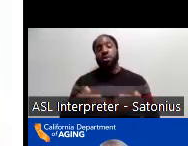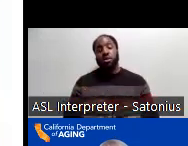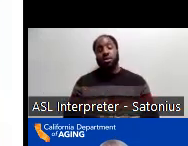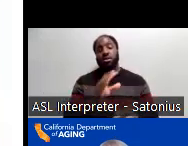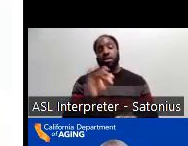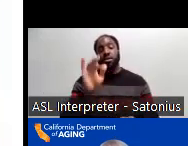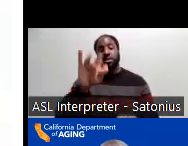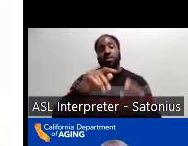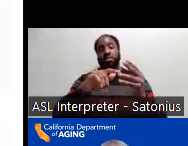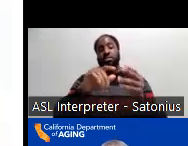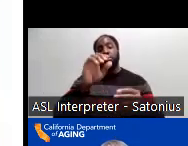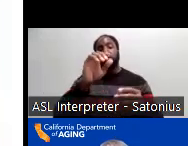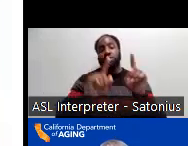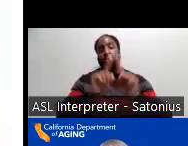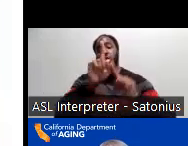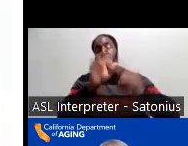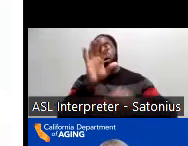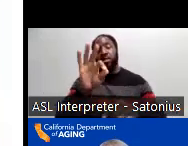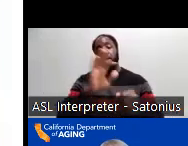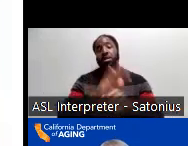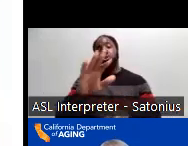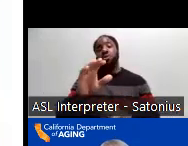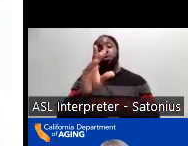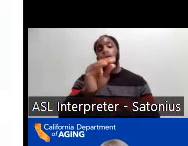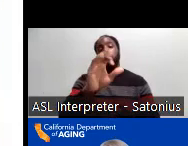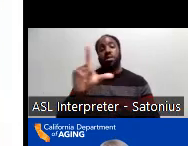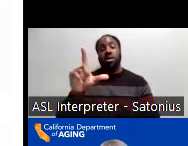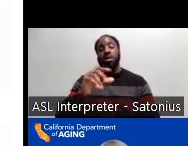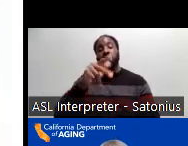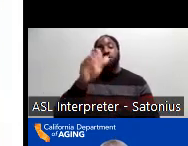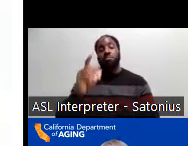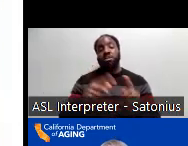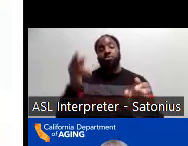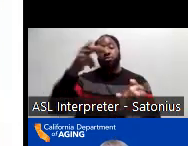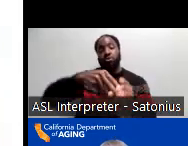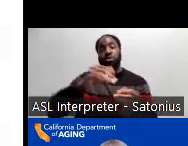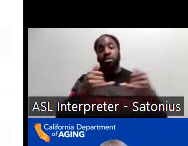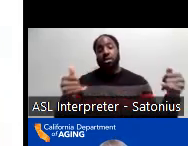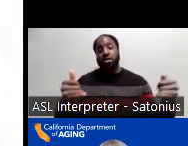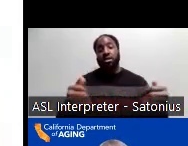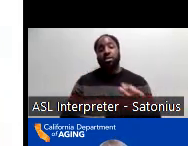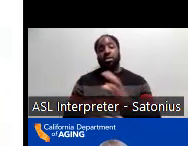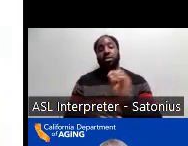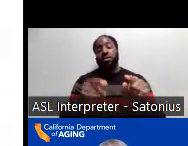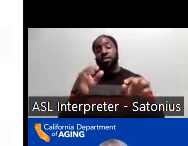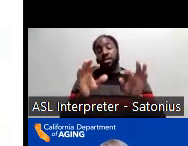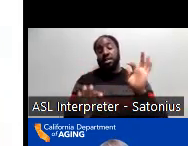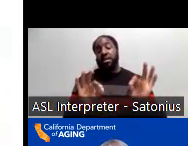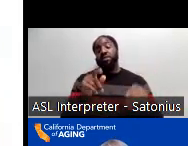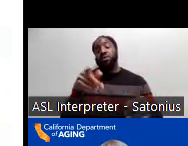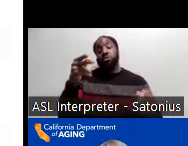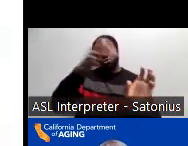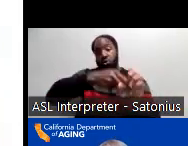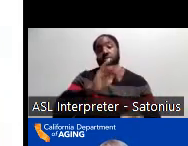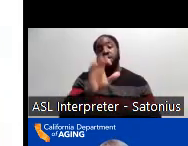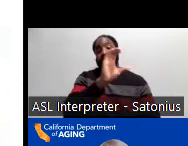hit *9 on your dial pad to join the line. Next slide, please. And if you're joining by Zoom, then you can go ahead